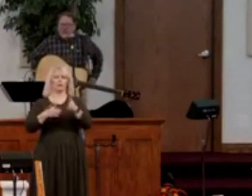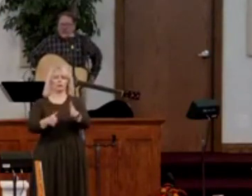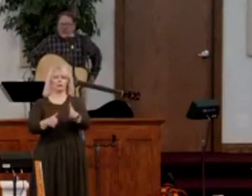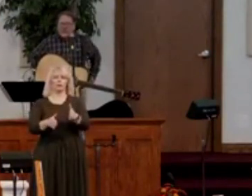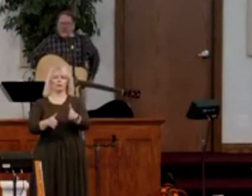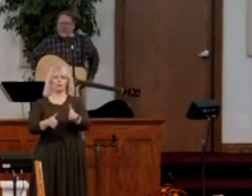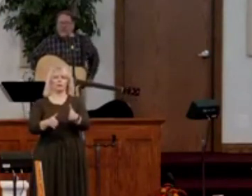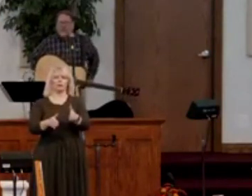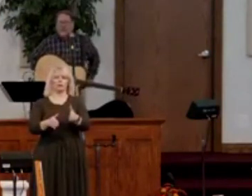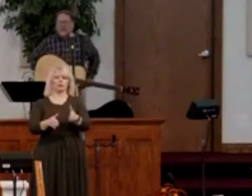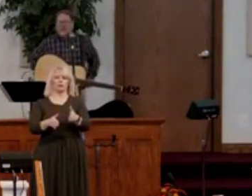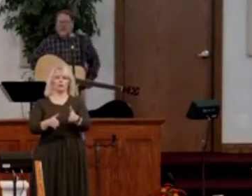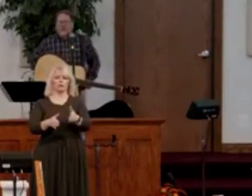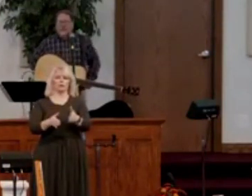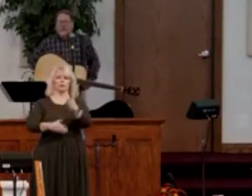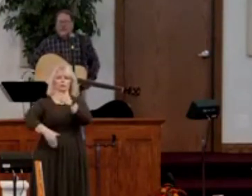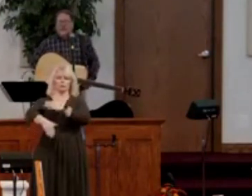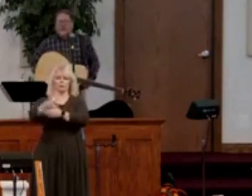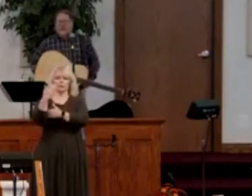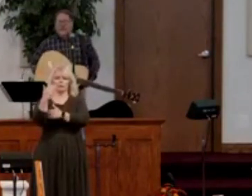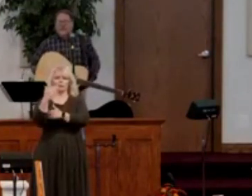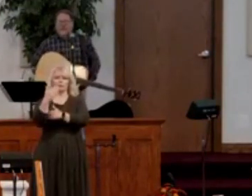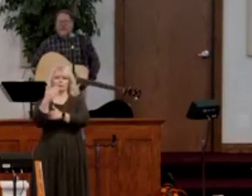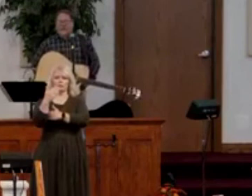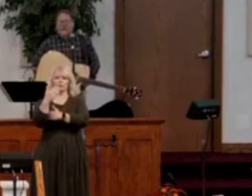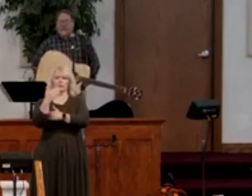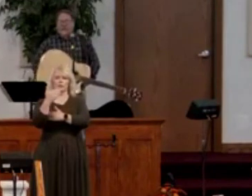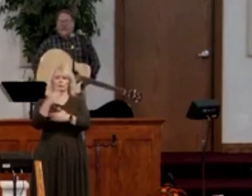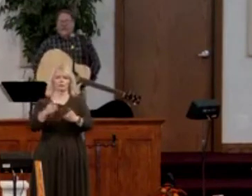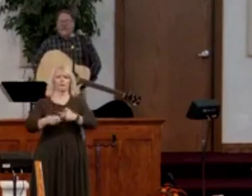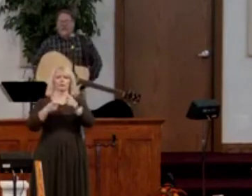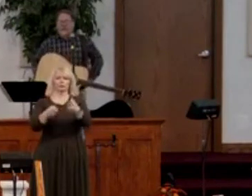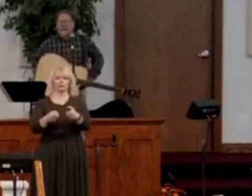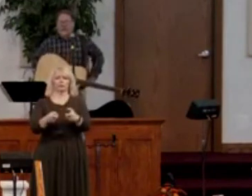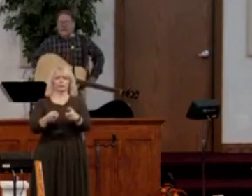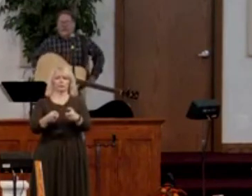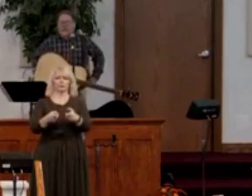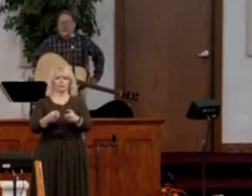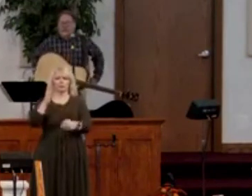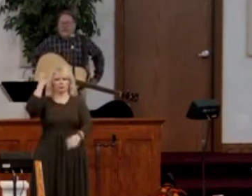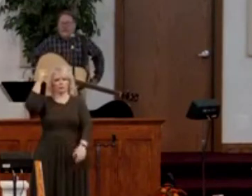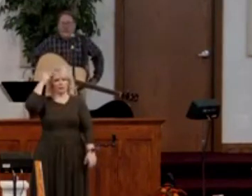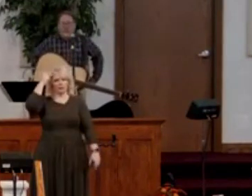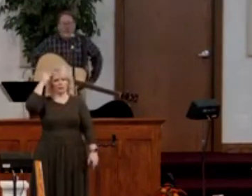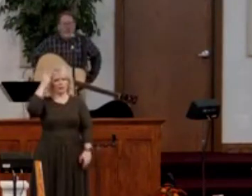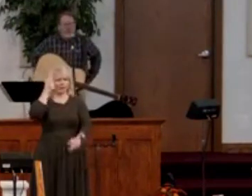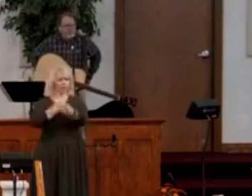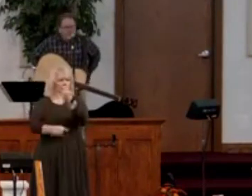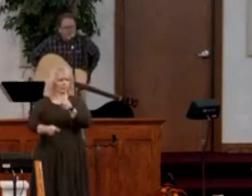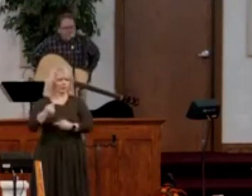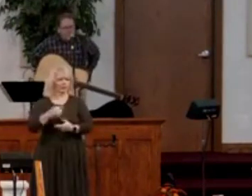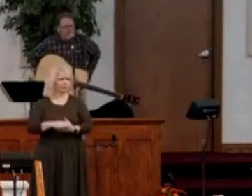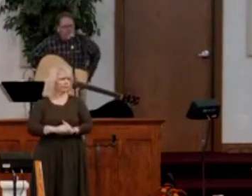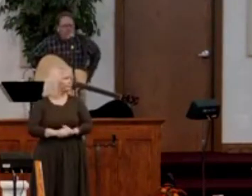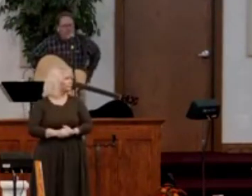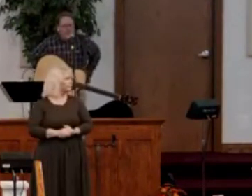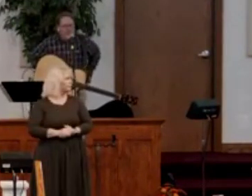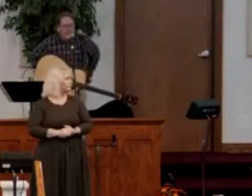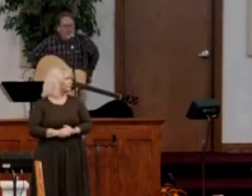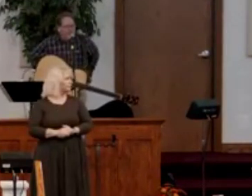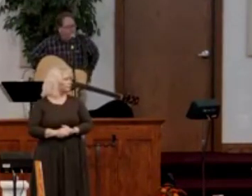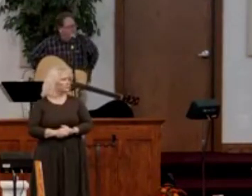So this morning we have some monetary gifts for our pastors. If you'll come up.